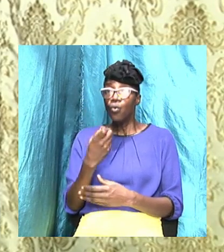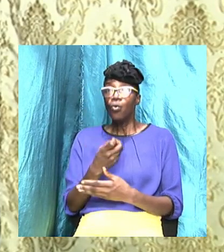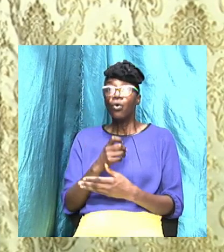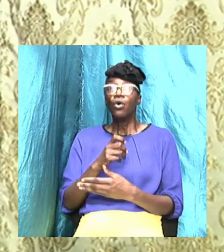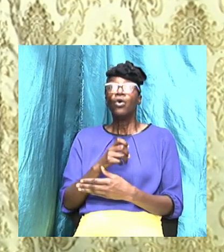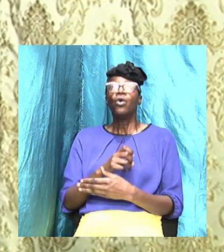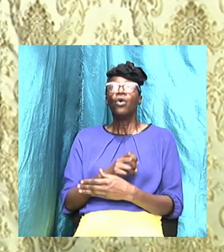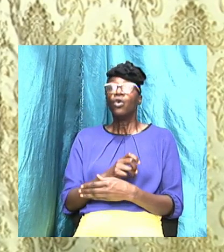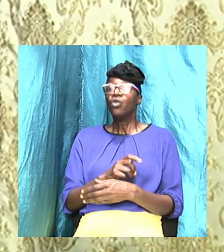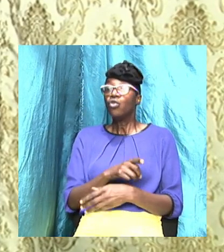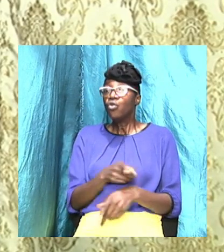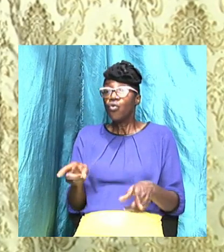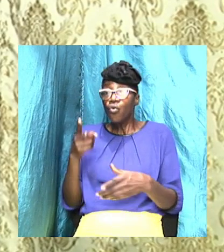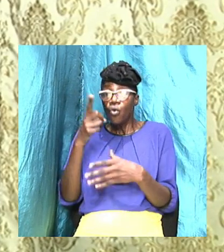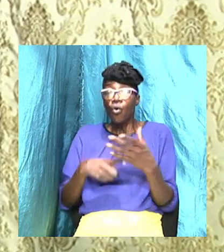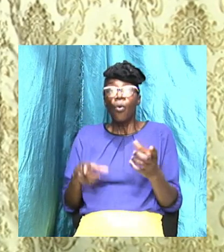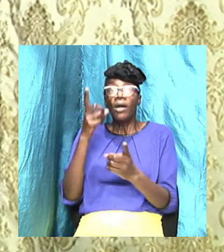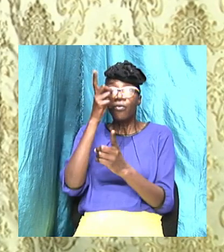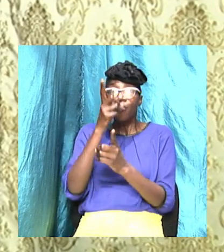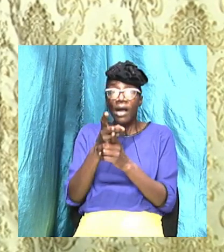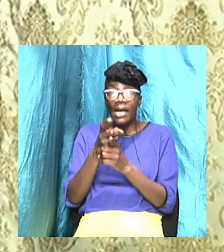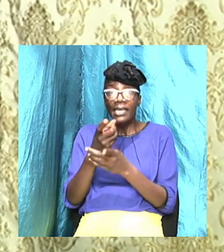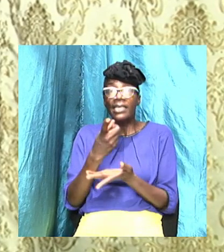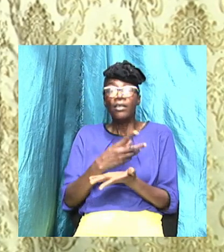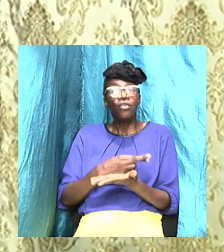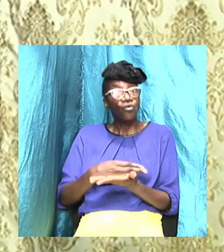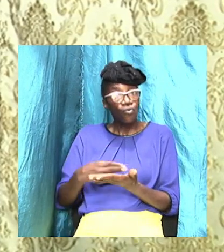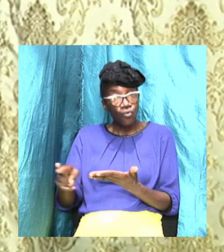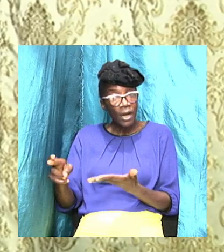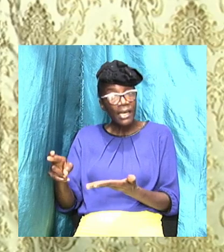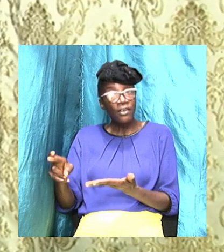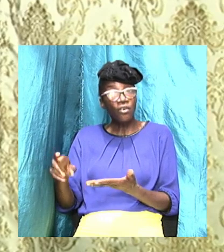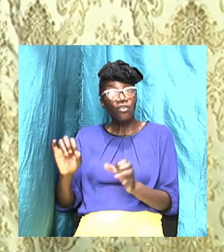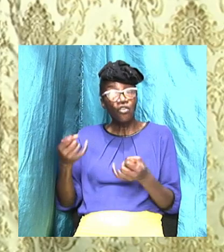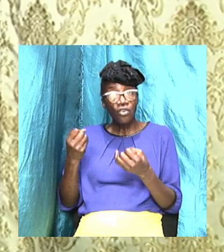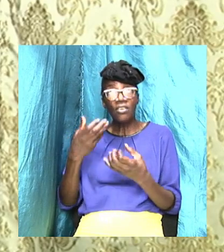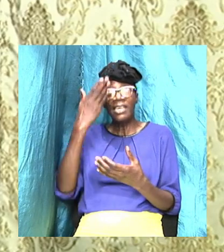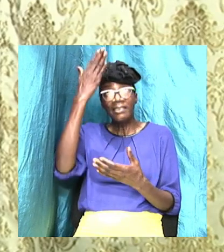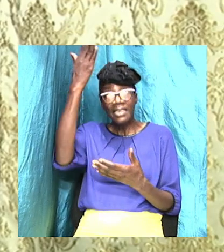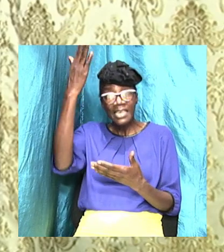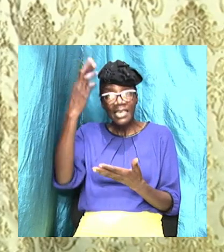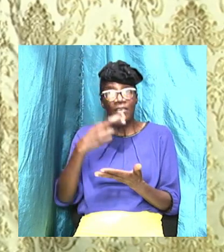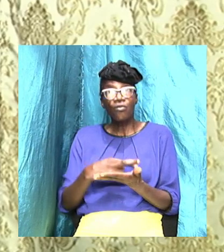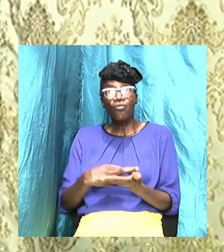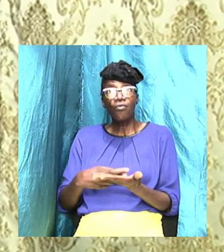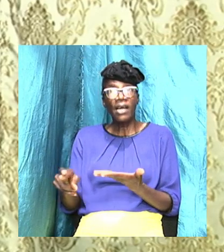is right is righteous, just as he is righteous.